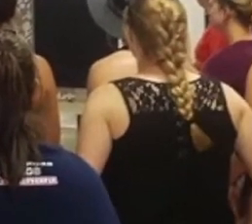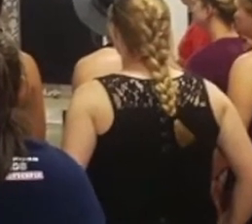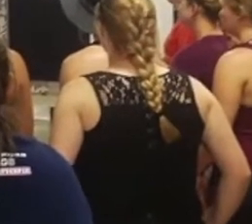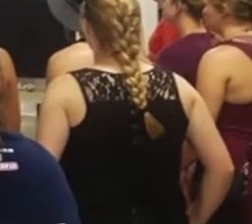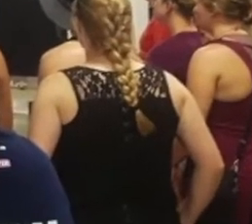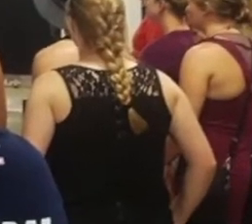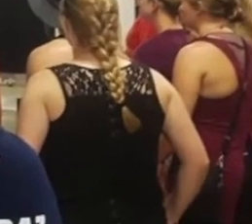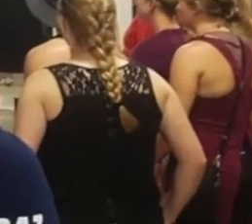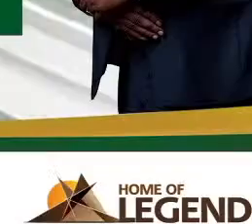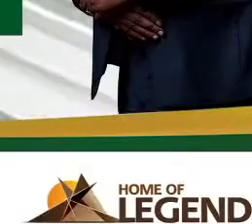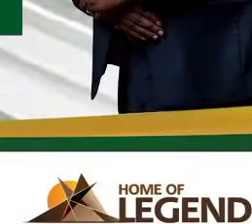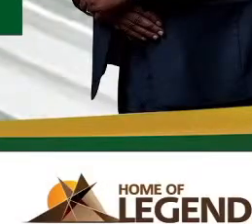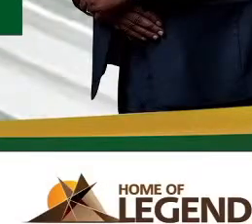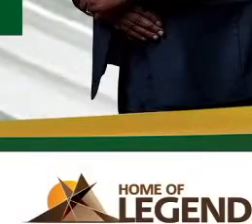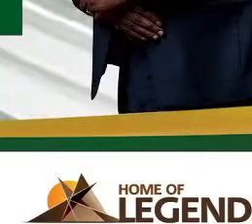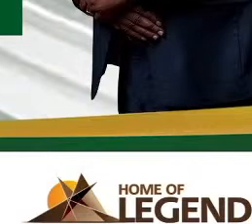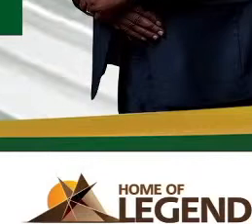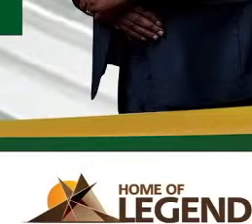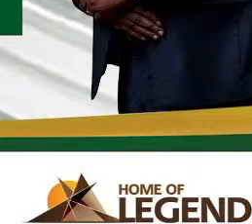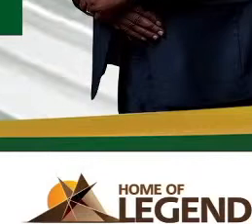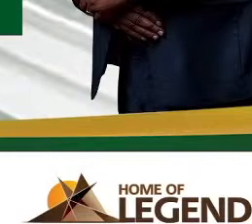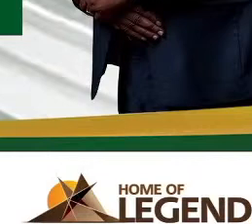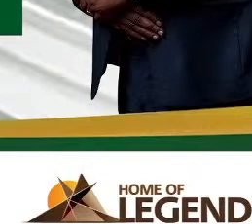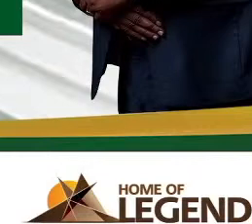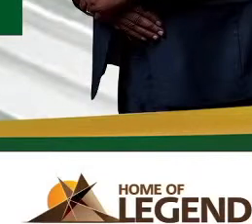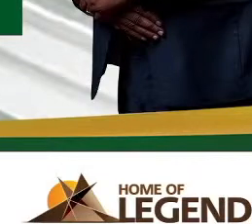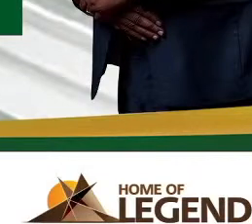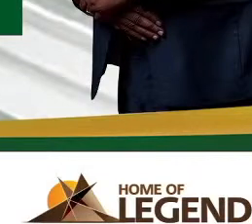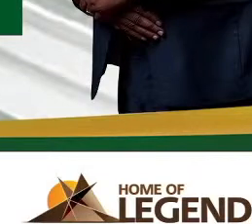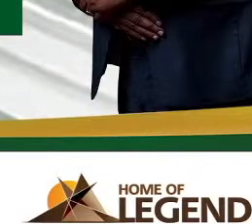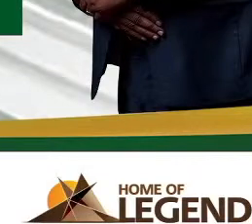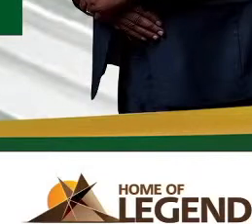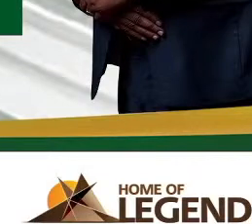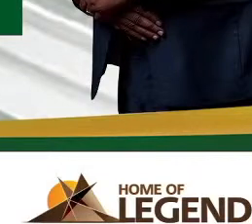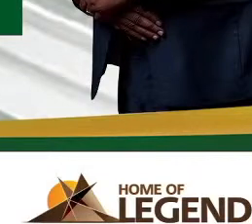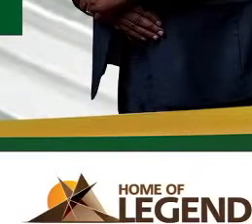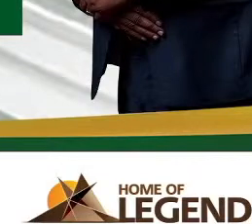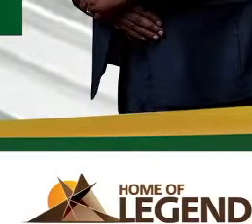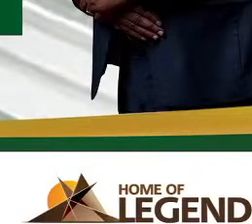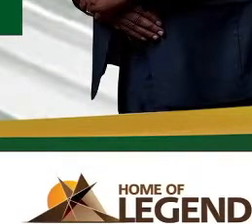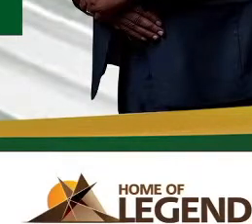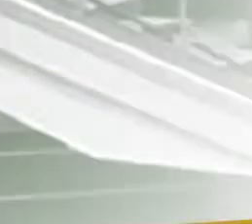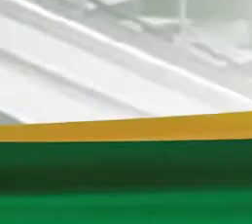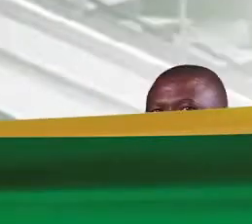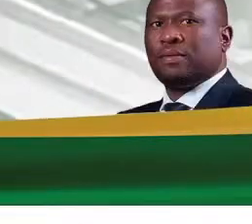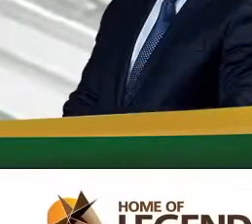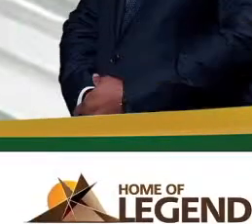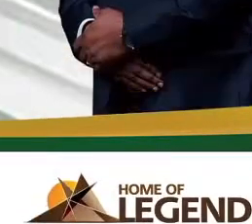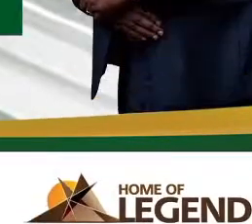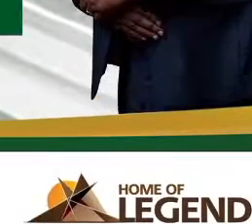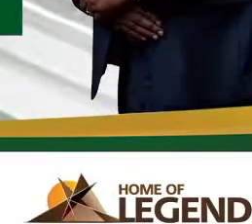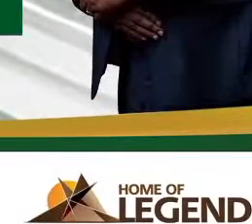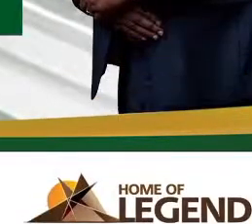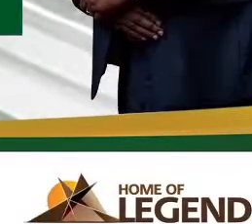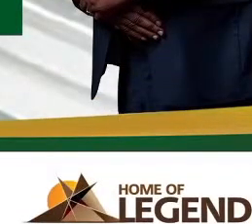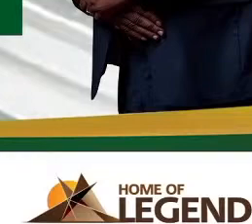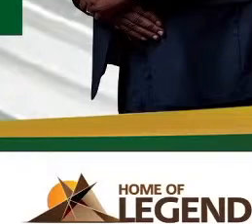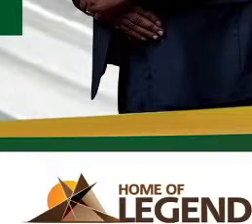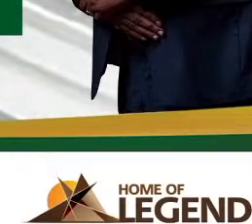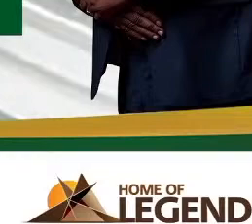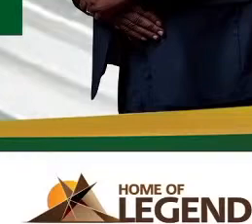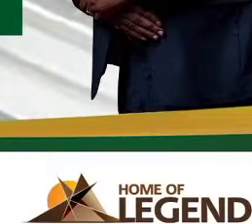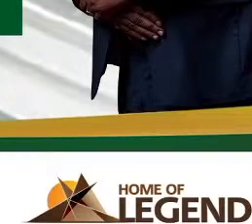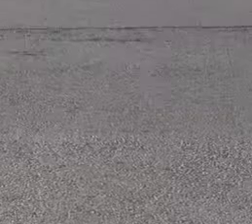August. Ngokomthetho ke okokuba bengekho i-COVID-19 okanye le ntsholongwane kabhubhane